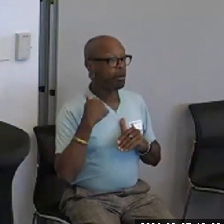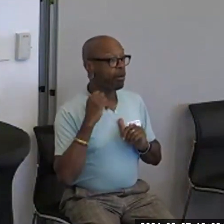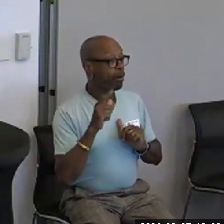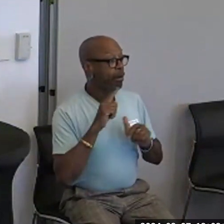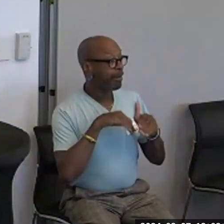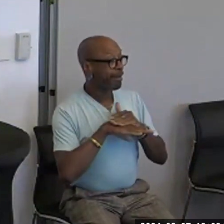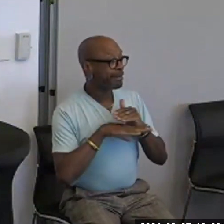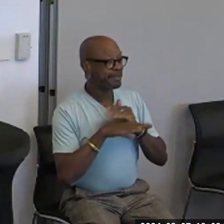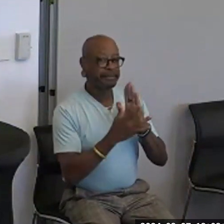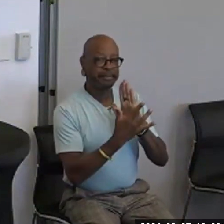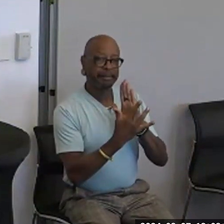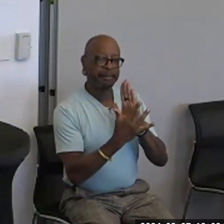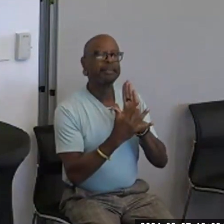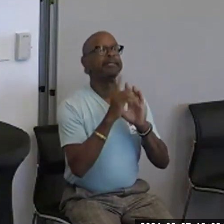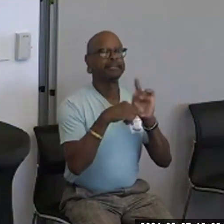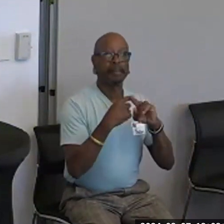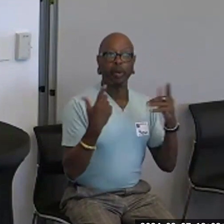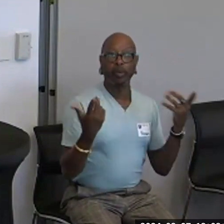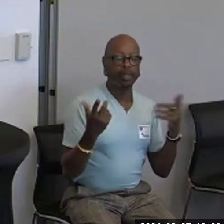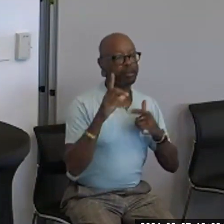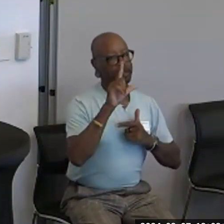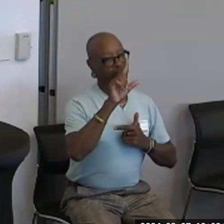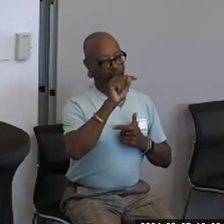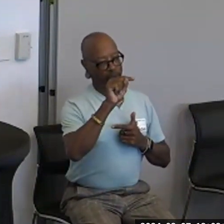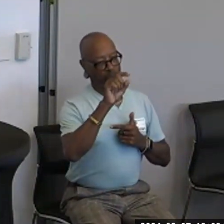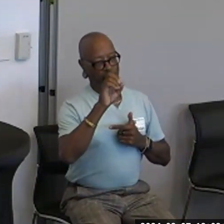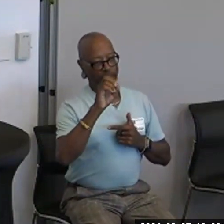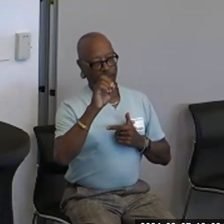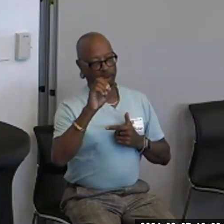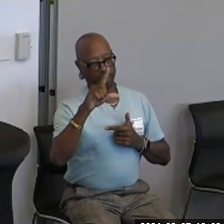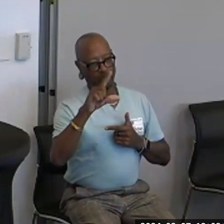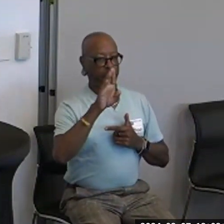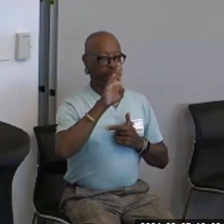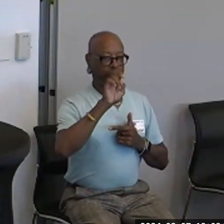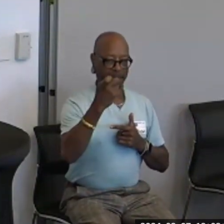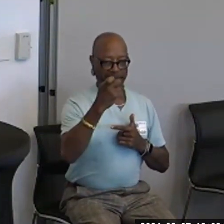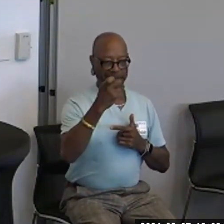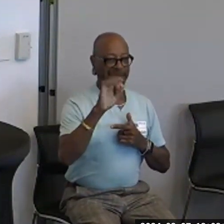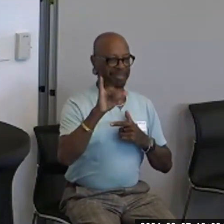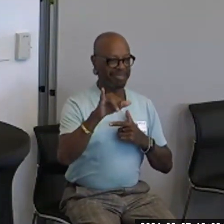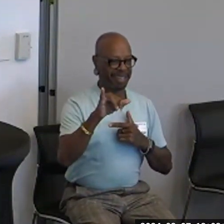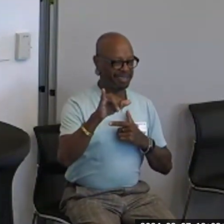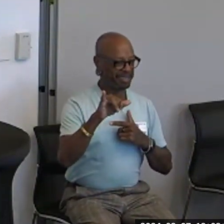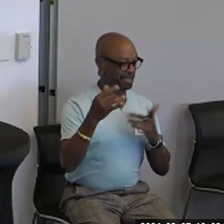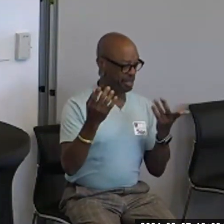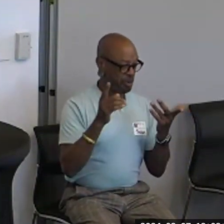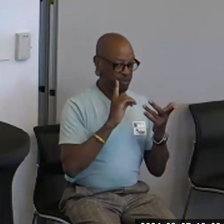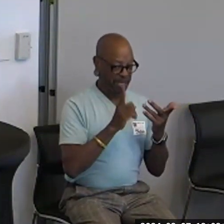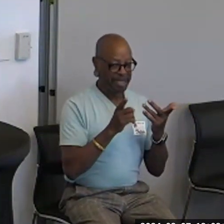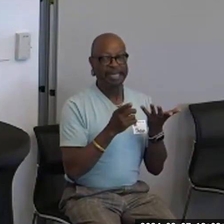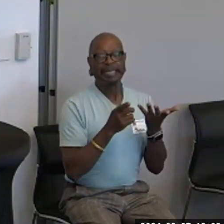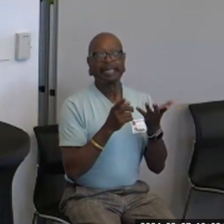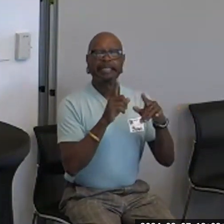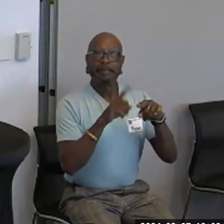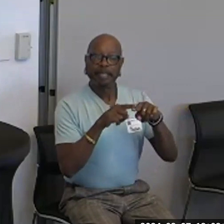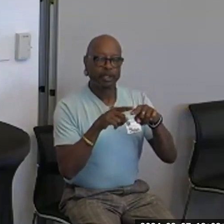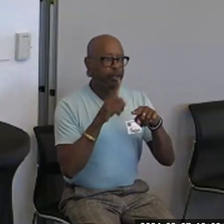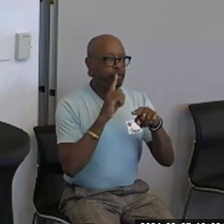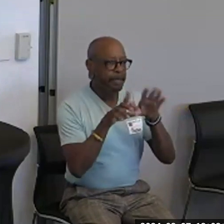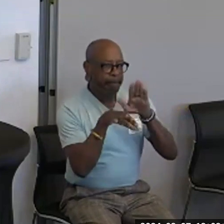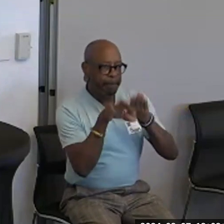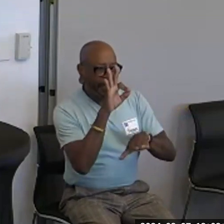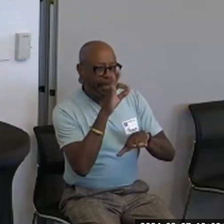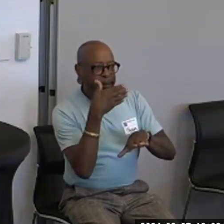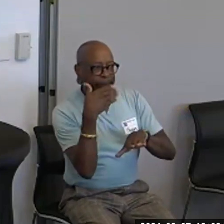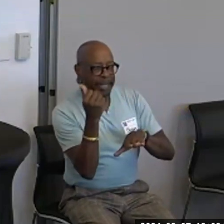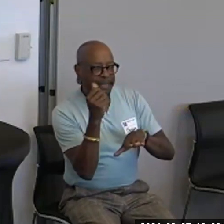technology, it's about the toolbox. And the whole equation is really a matter of picking the best tools